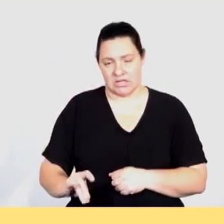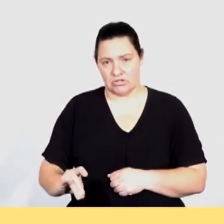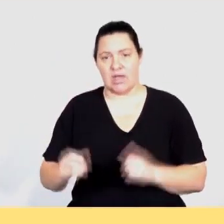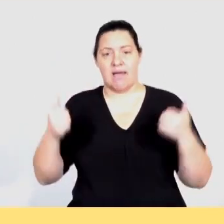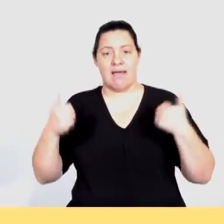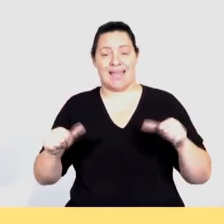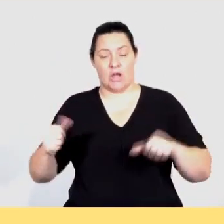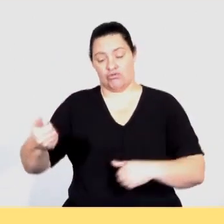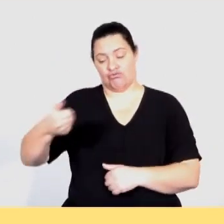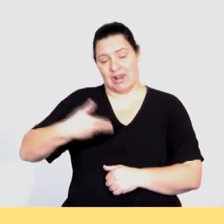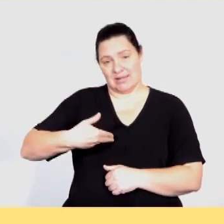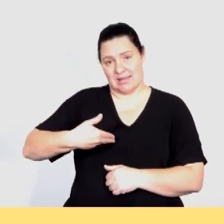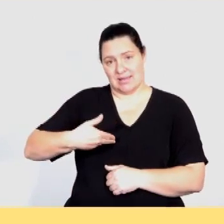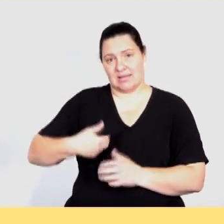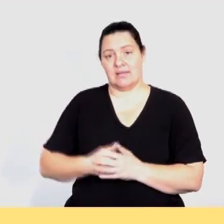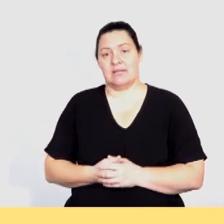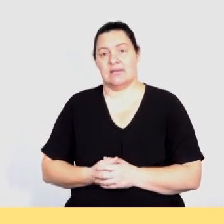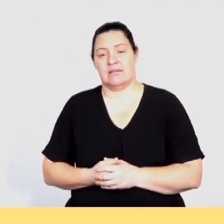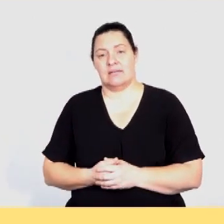1st. Accounts